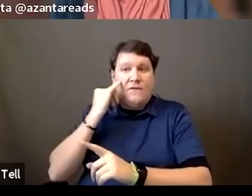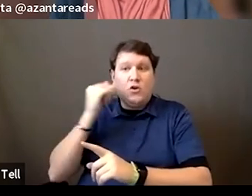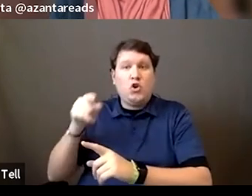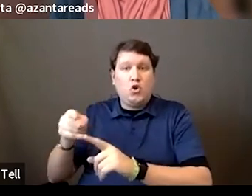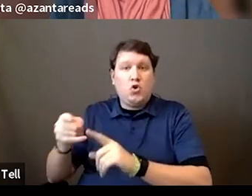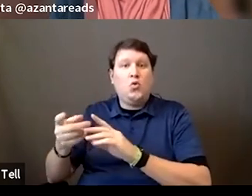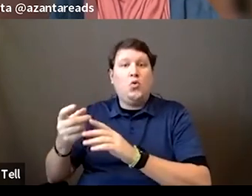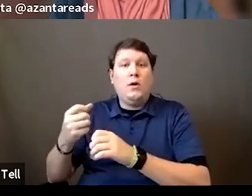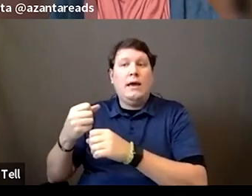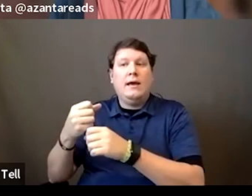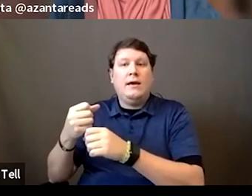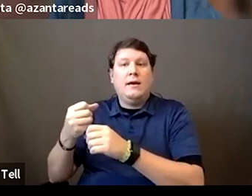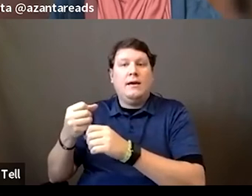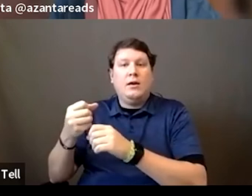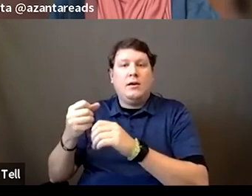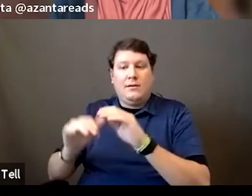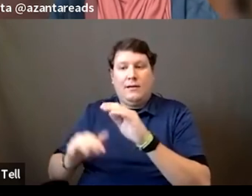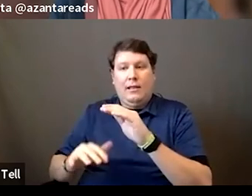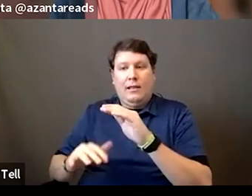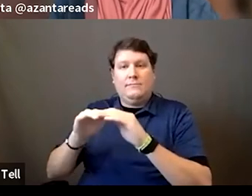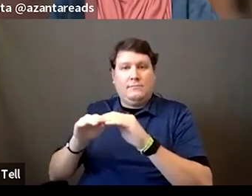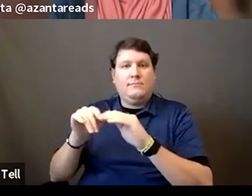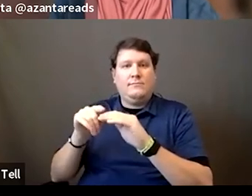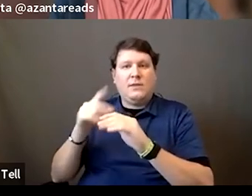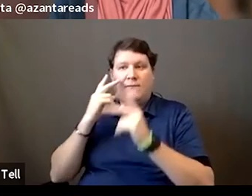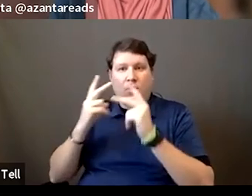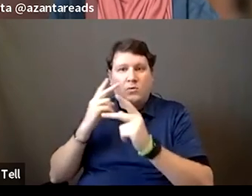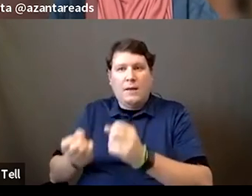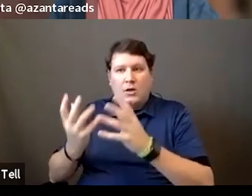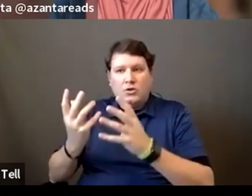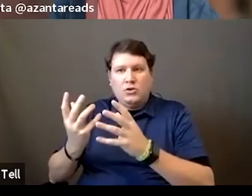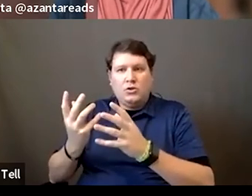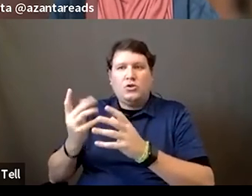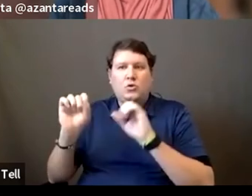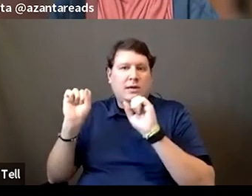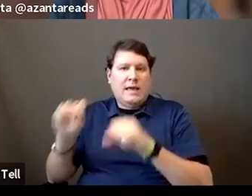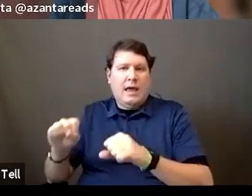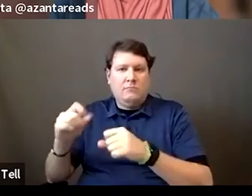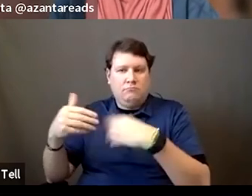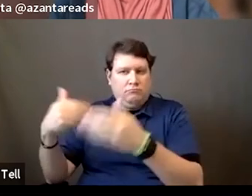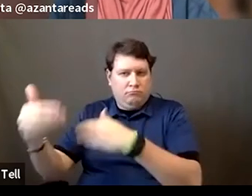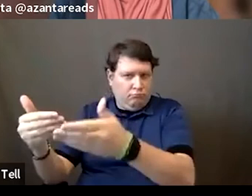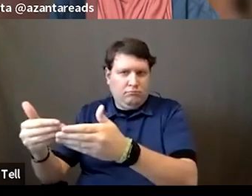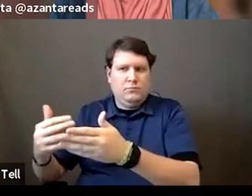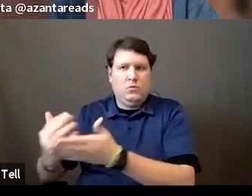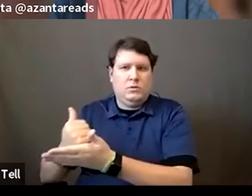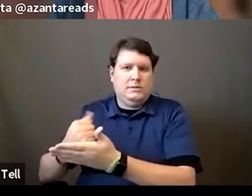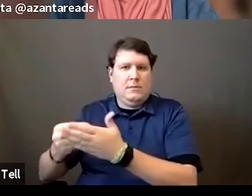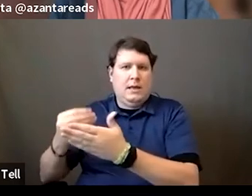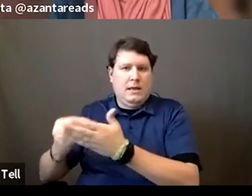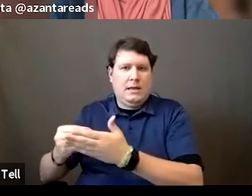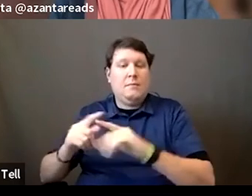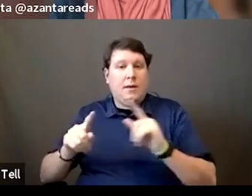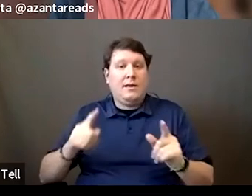per view for your videos. Canada, we do not have that. So more often than not, when you see Canadians creating content, they are doing